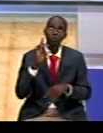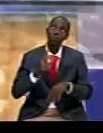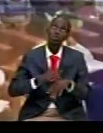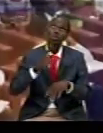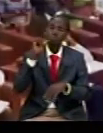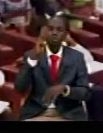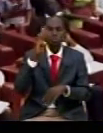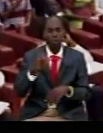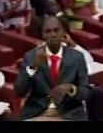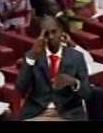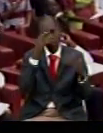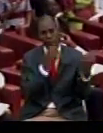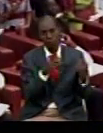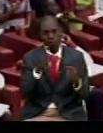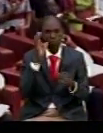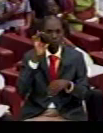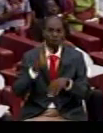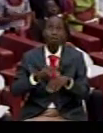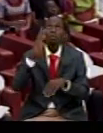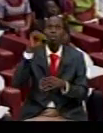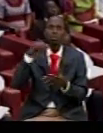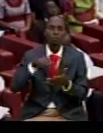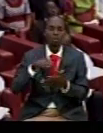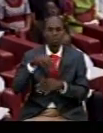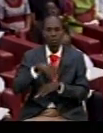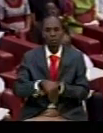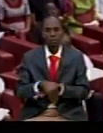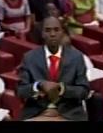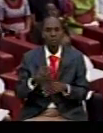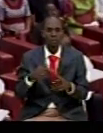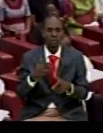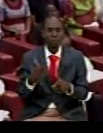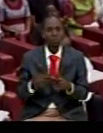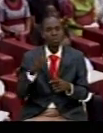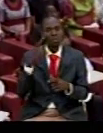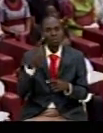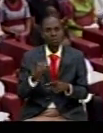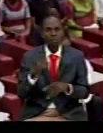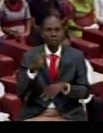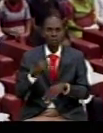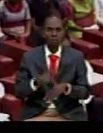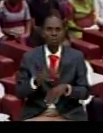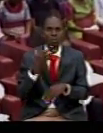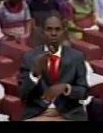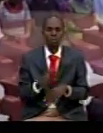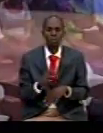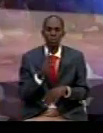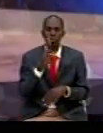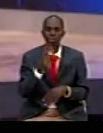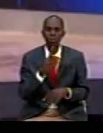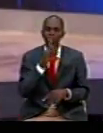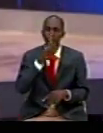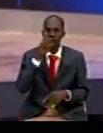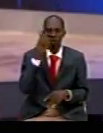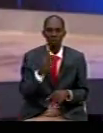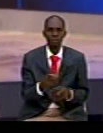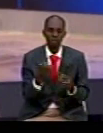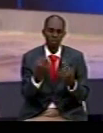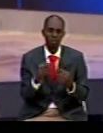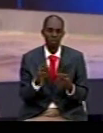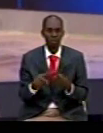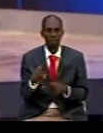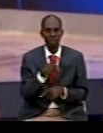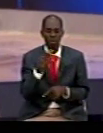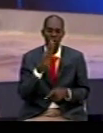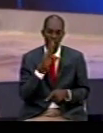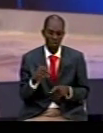faith. You will touch him tonight. Then a touch of reassurance comes. You are